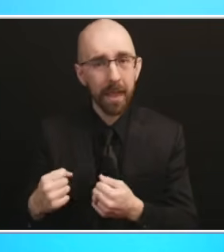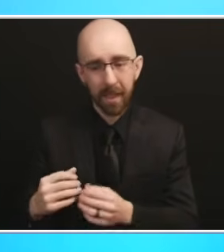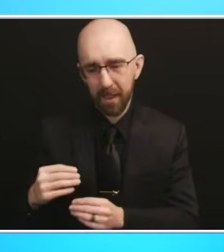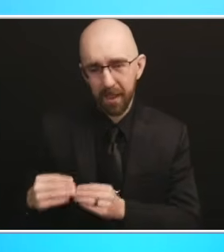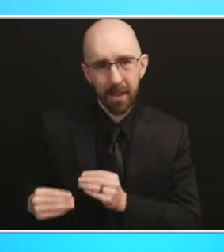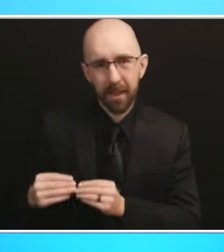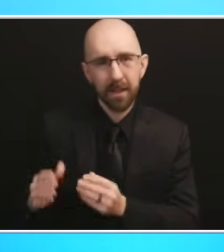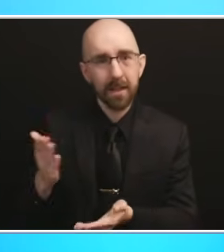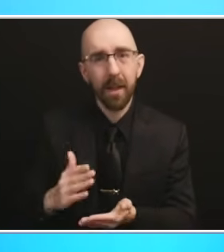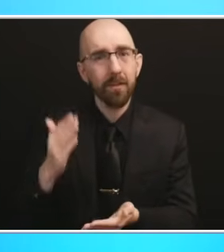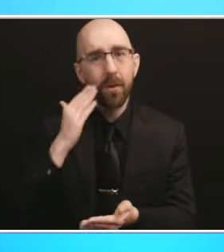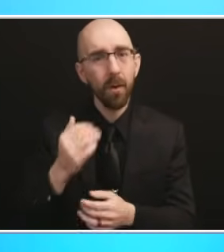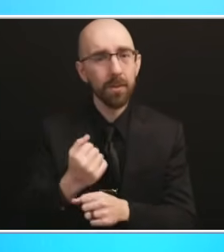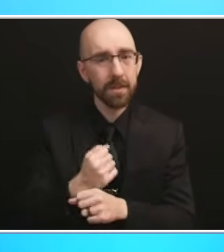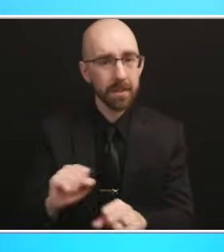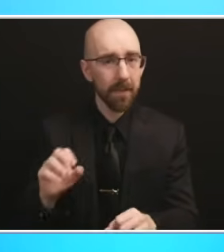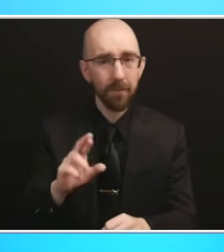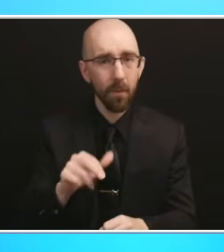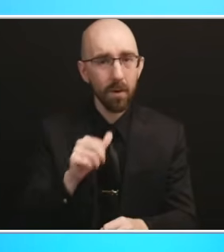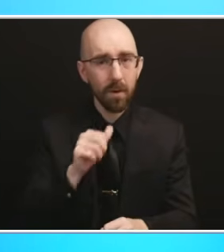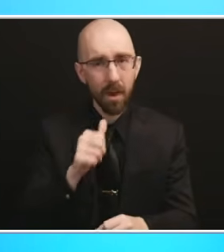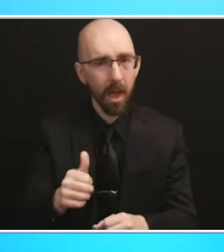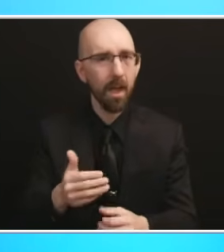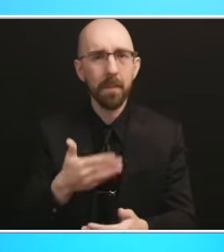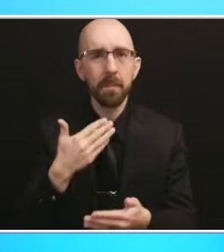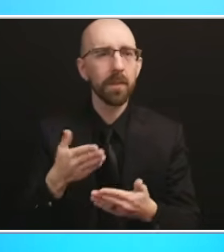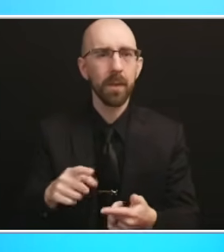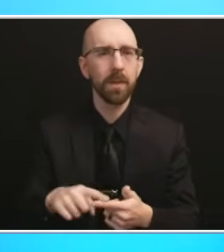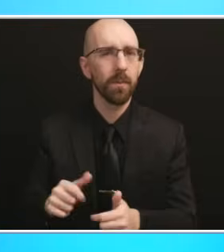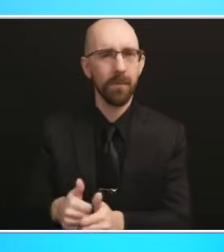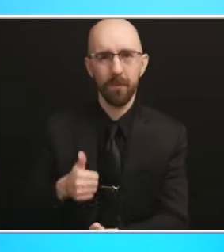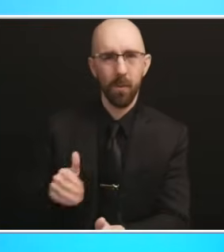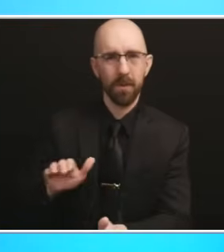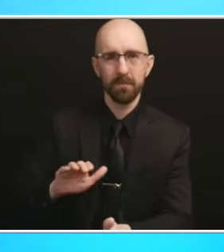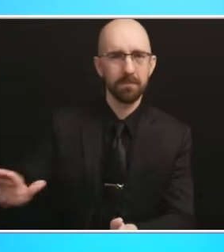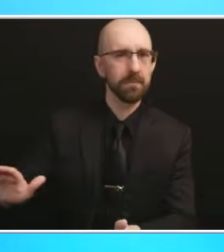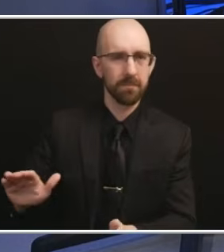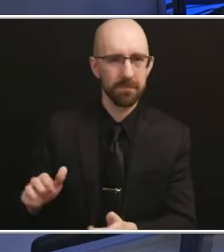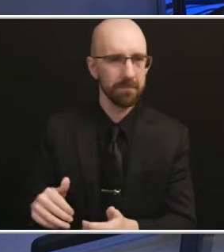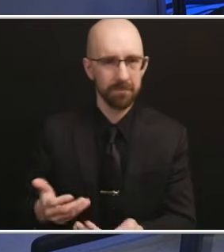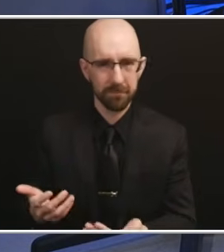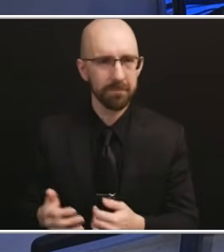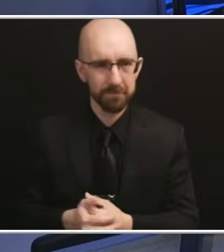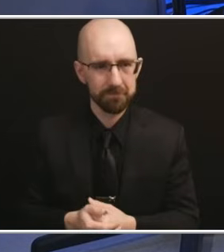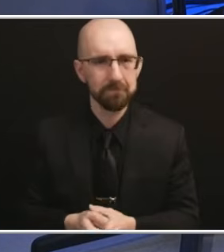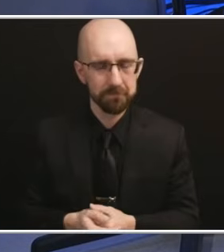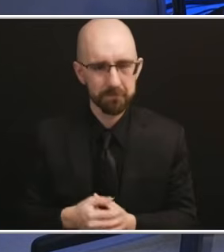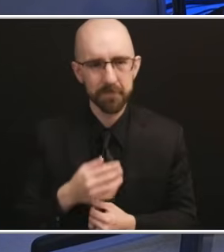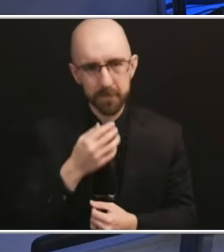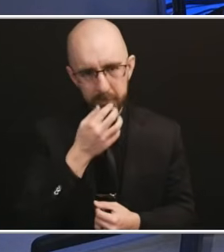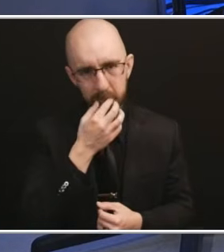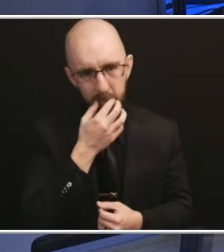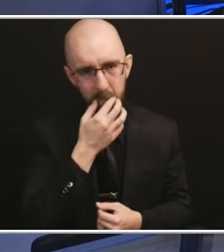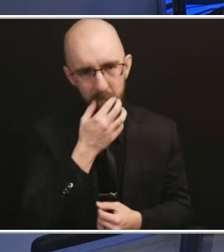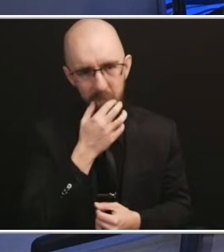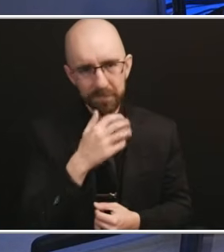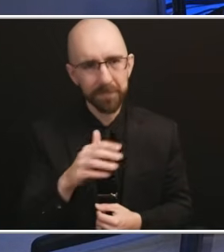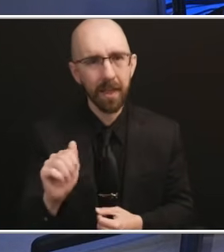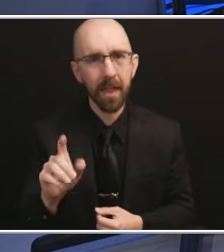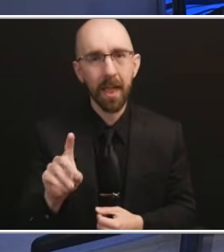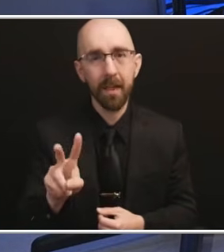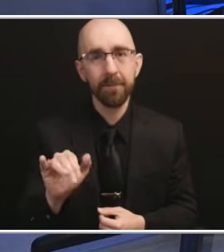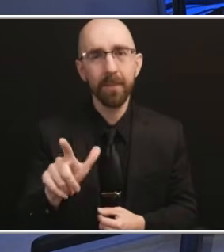what a safe amount is, so the best way there is to avoid it and stay away from it. Yeah. And the Advil situation is that some of